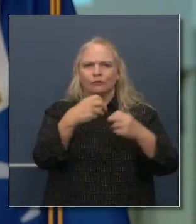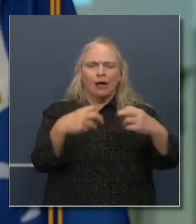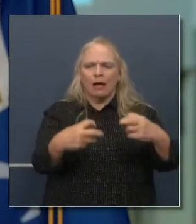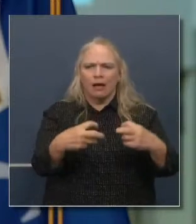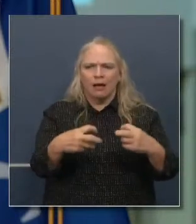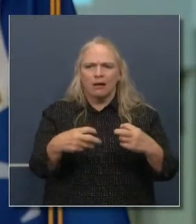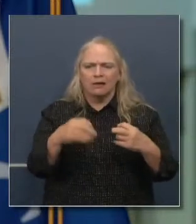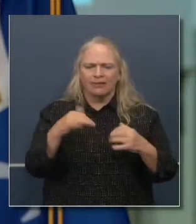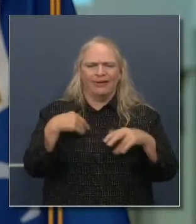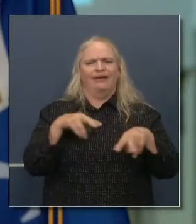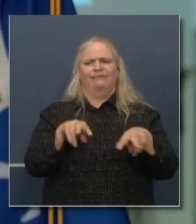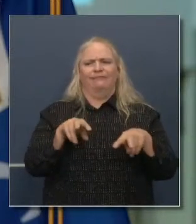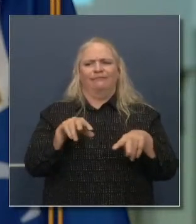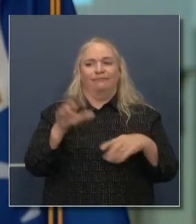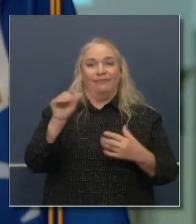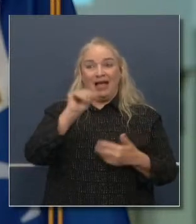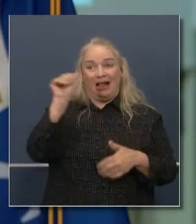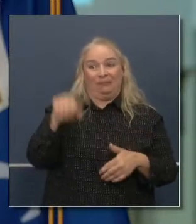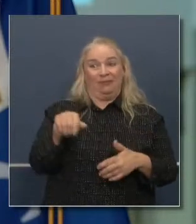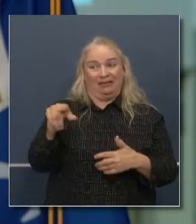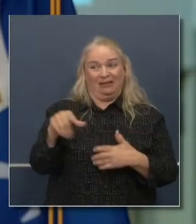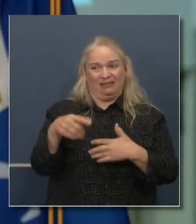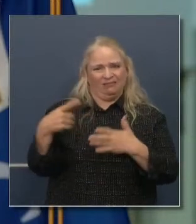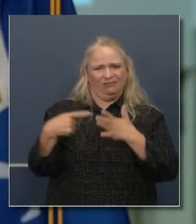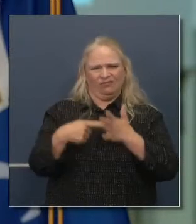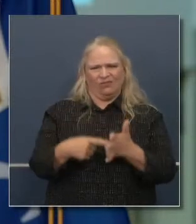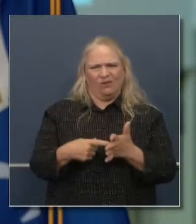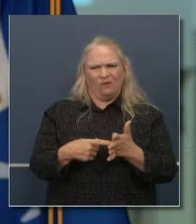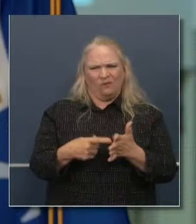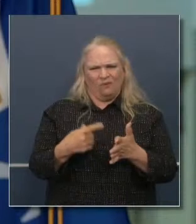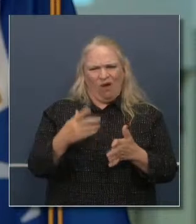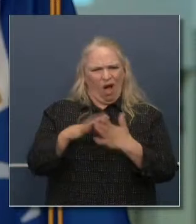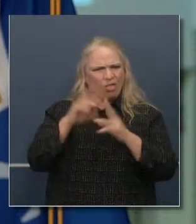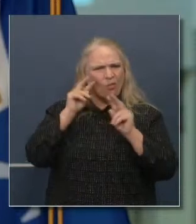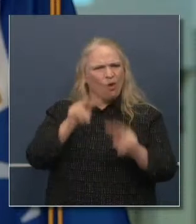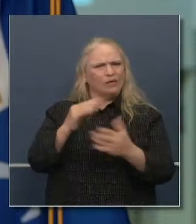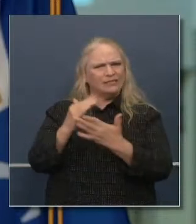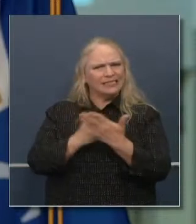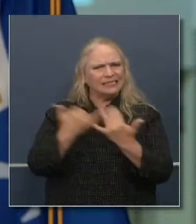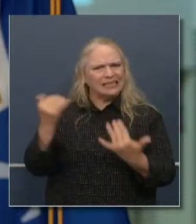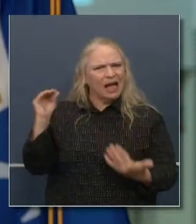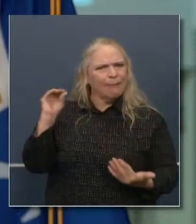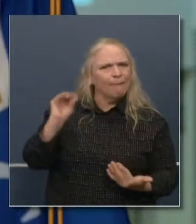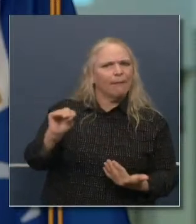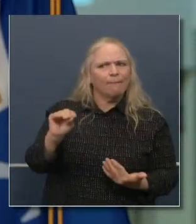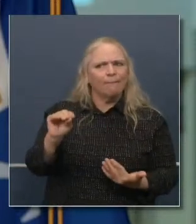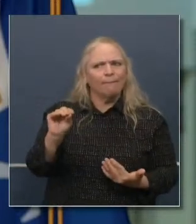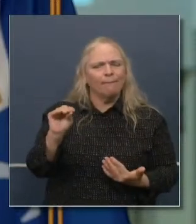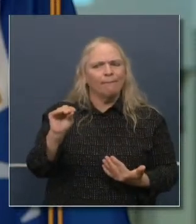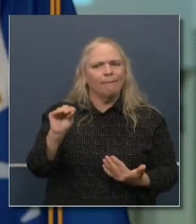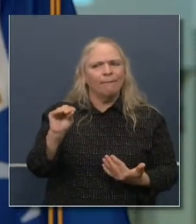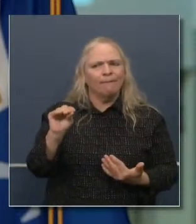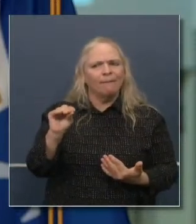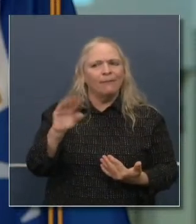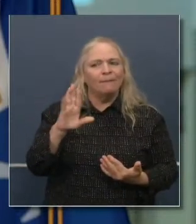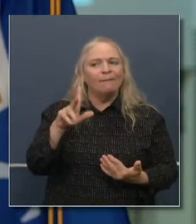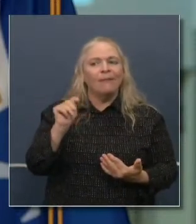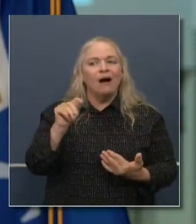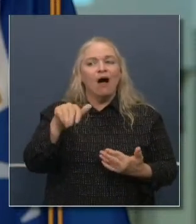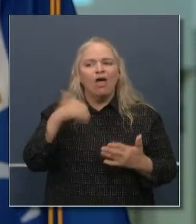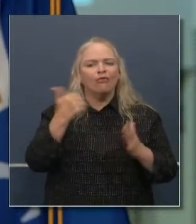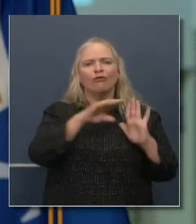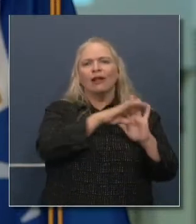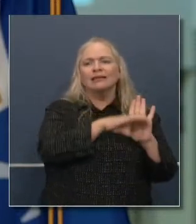while Alameda County is shown on the state watch list on the website, it's not on the list of counties you just put out, and the website